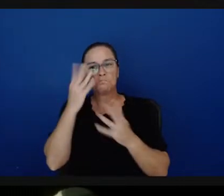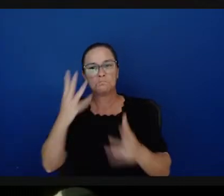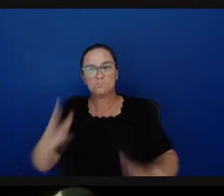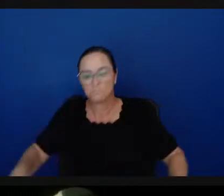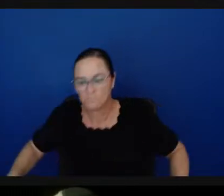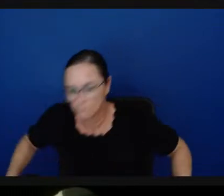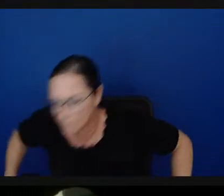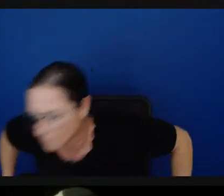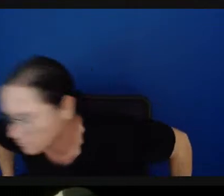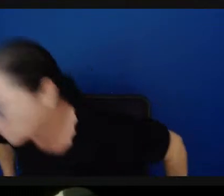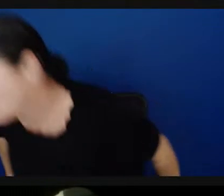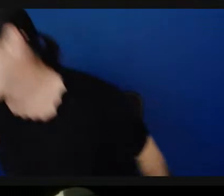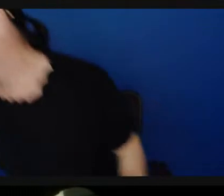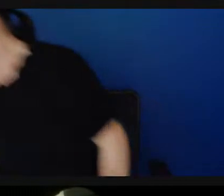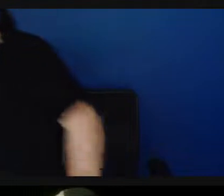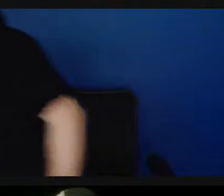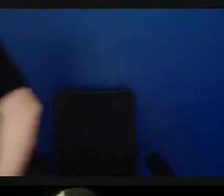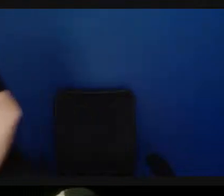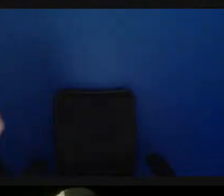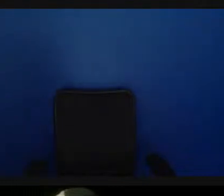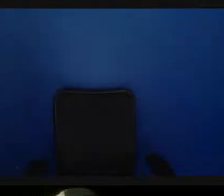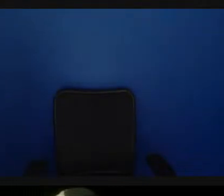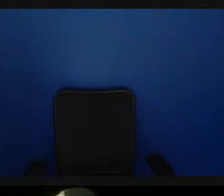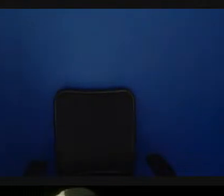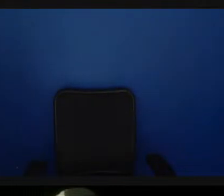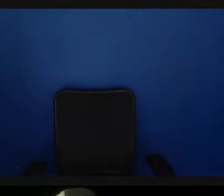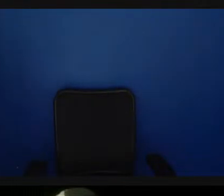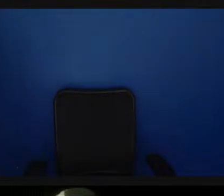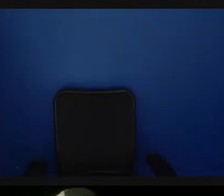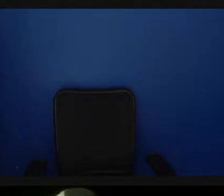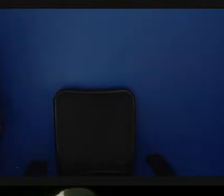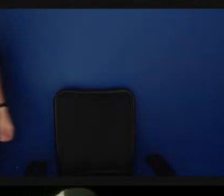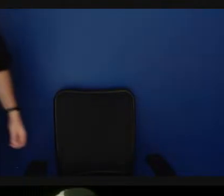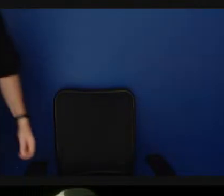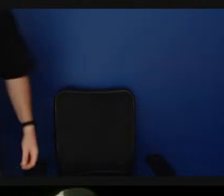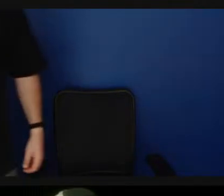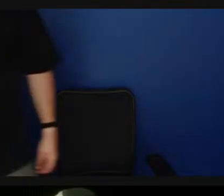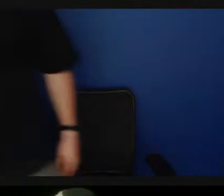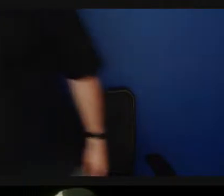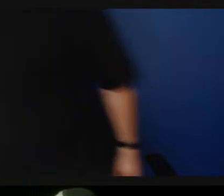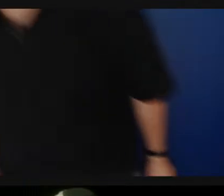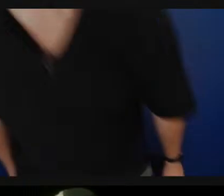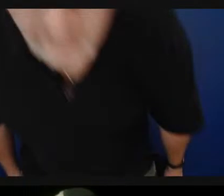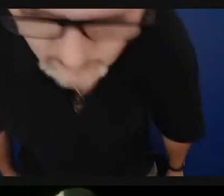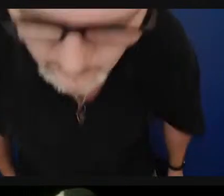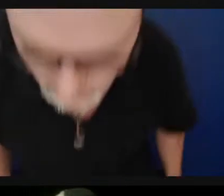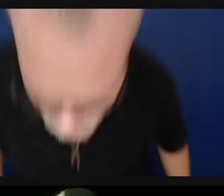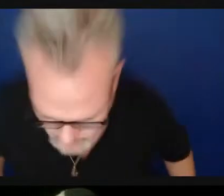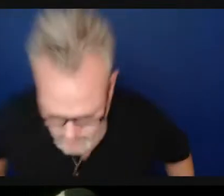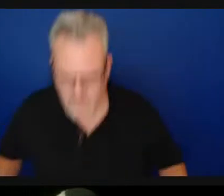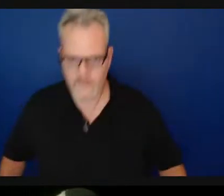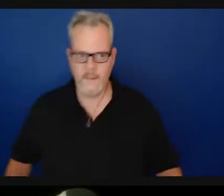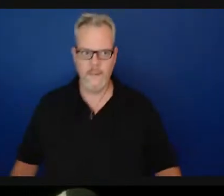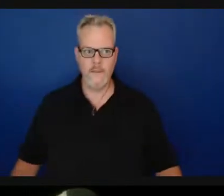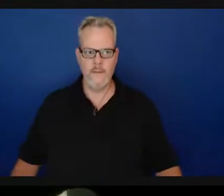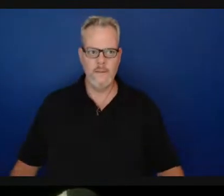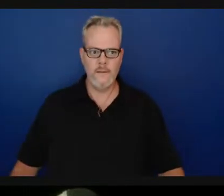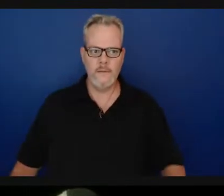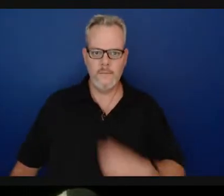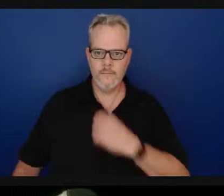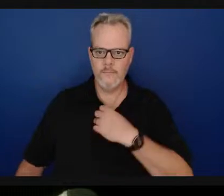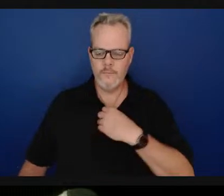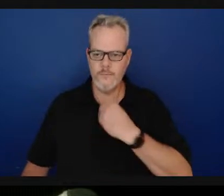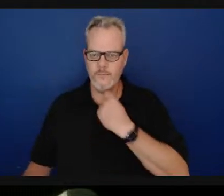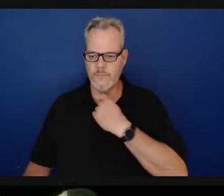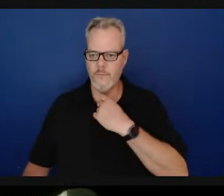So let's come back to our index. There are different views of the close-ups of those vents and the cones